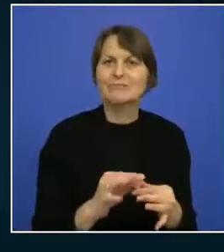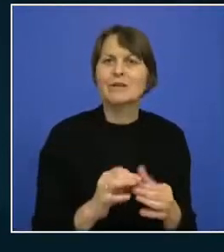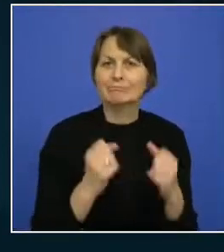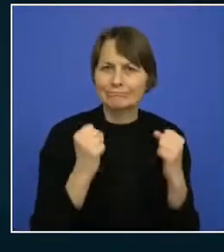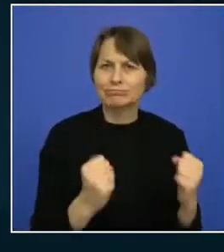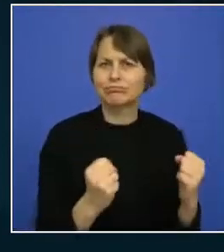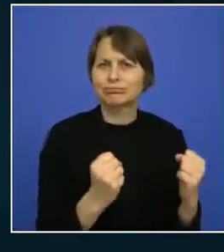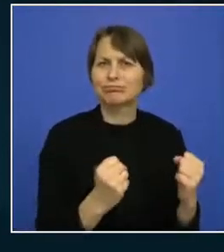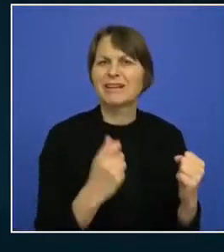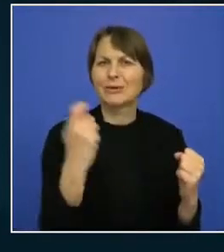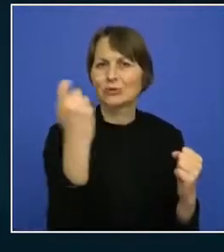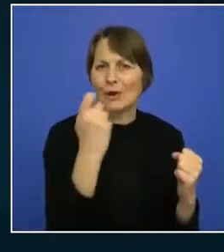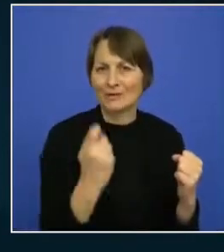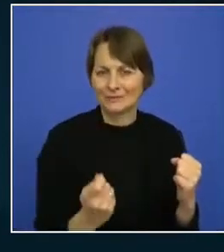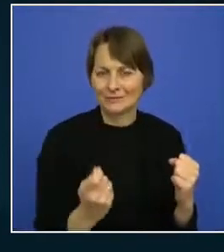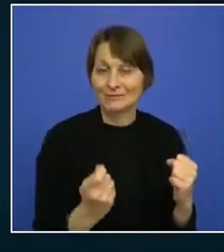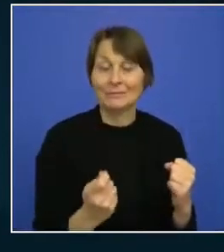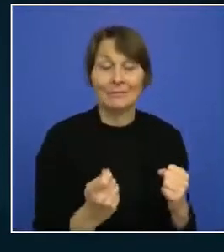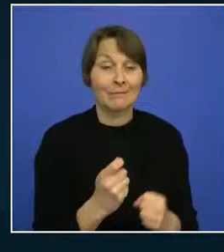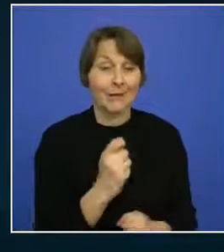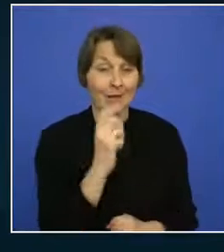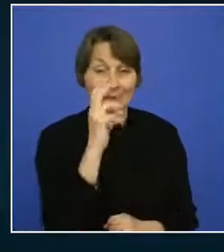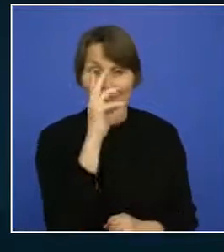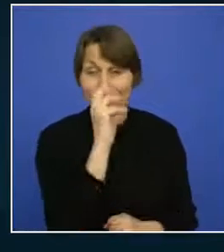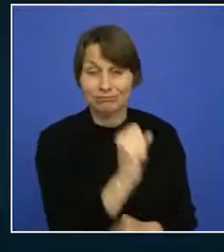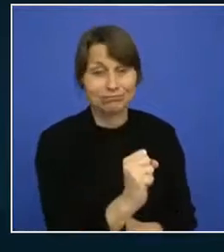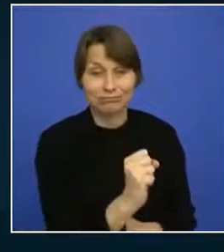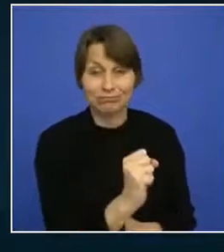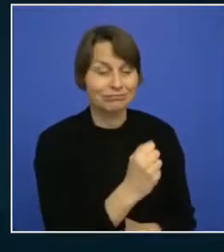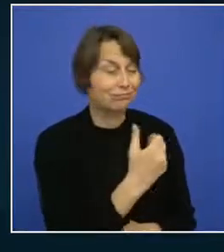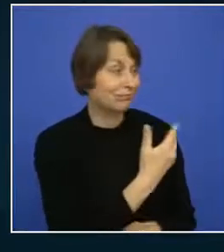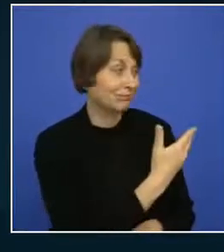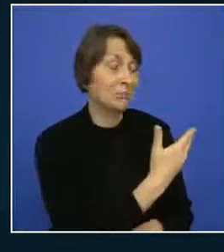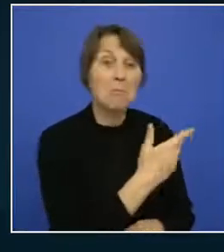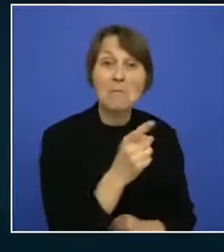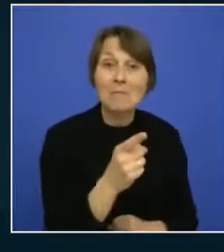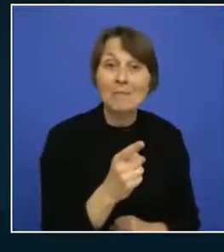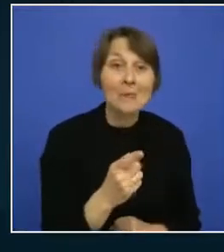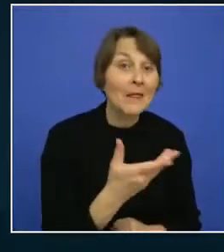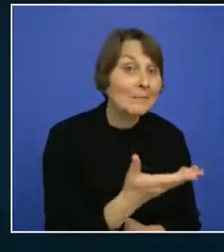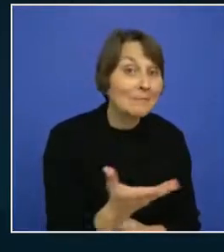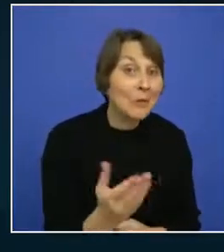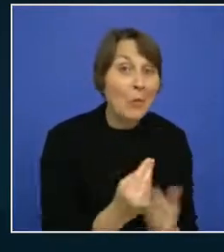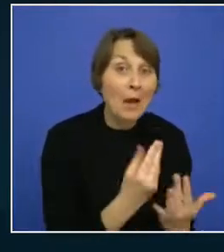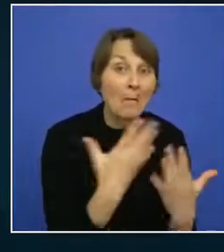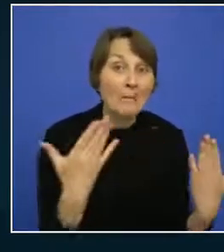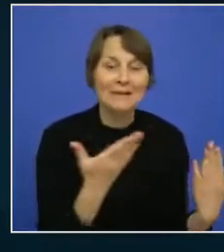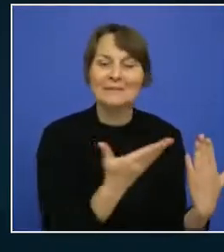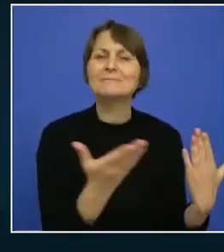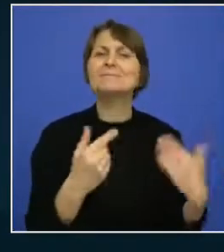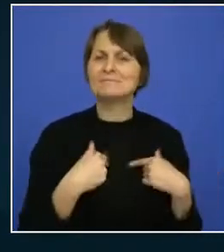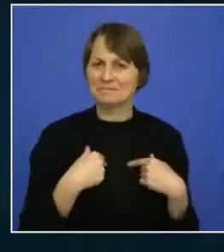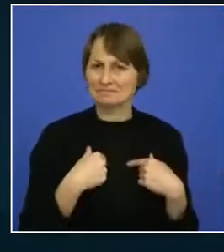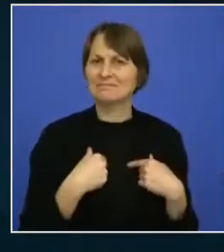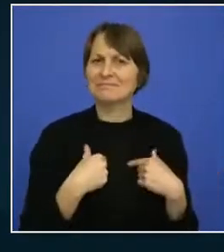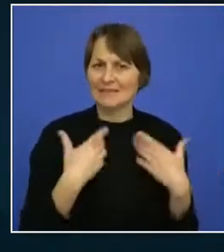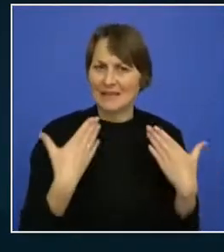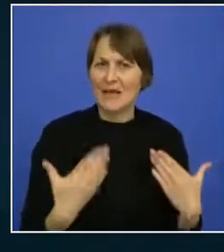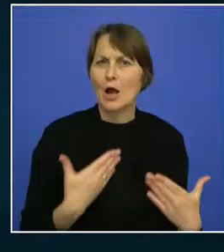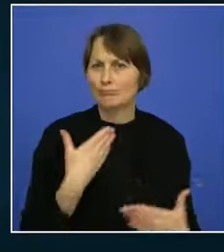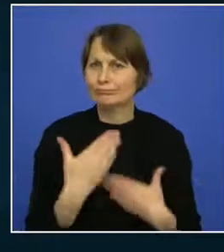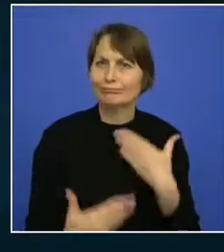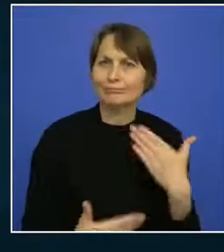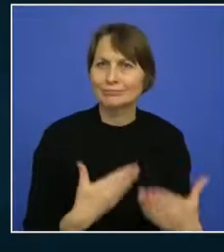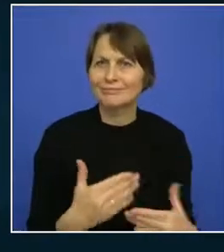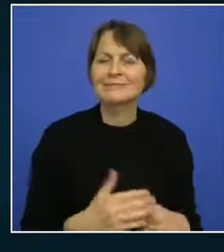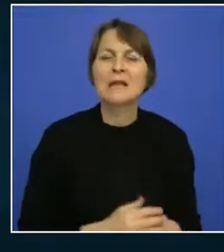really interesting. And I don't know how many of you, I would, again, show of hands, who is playing with this. So this is interesting. And let me